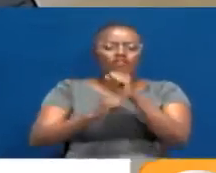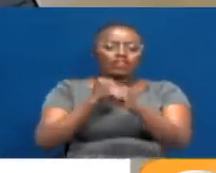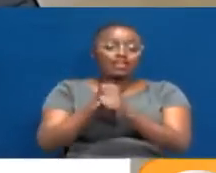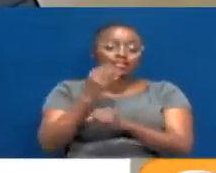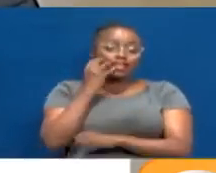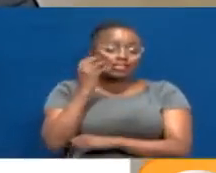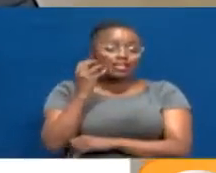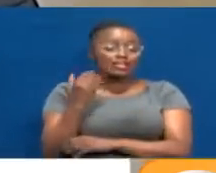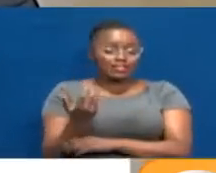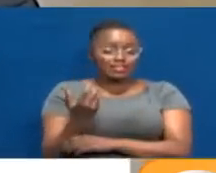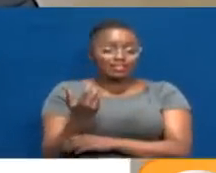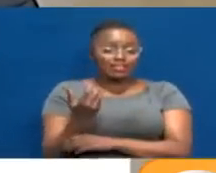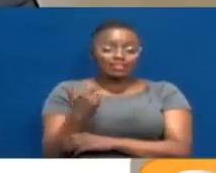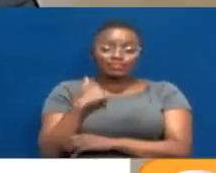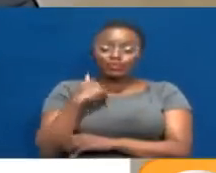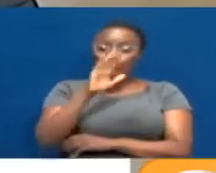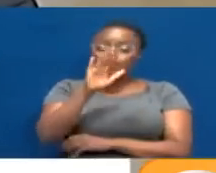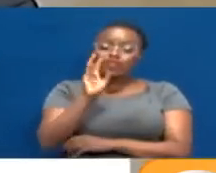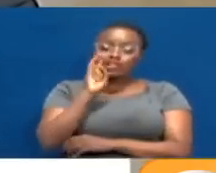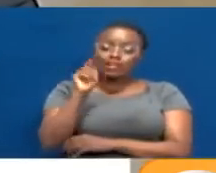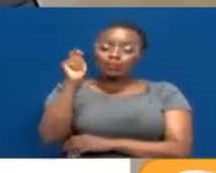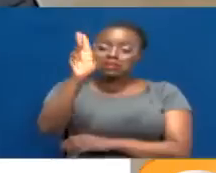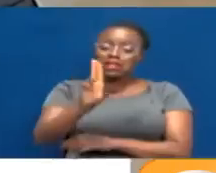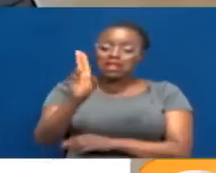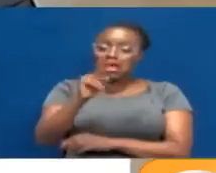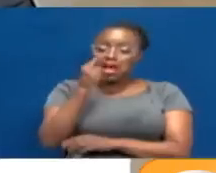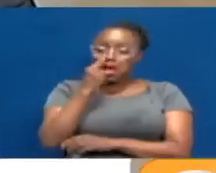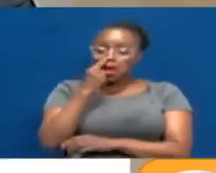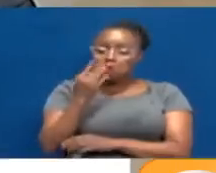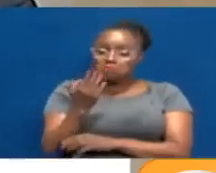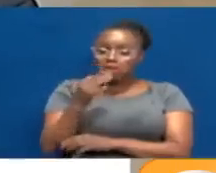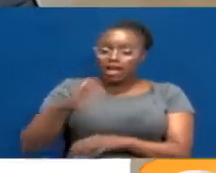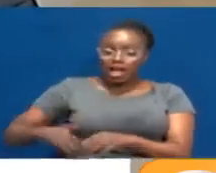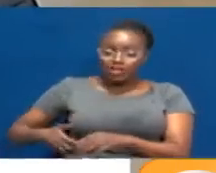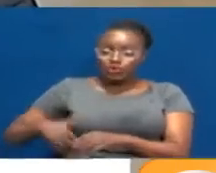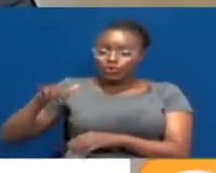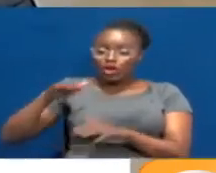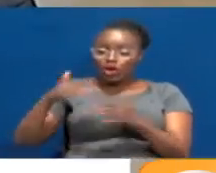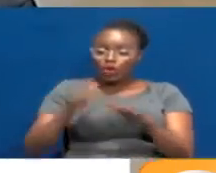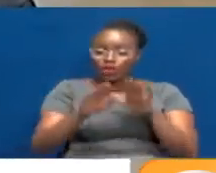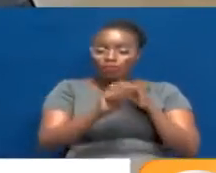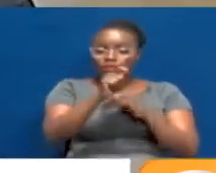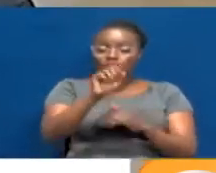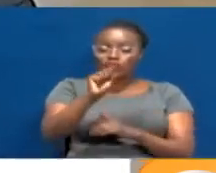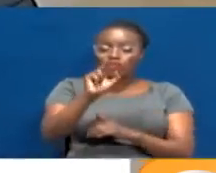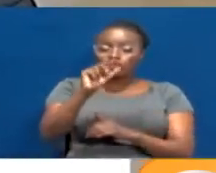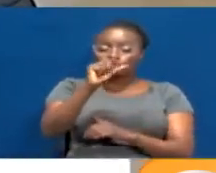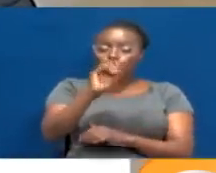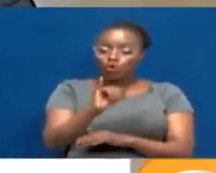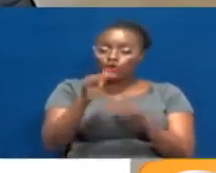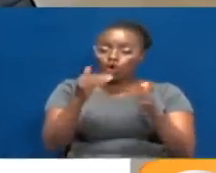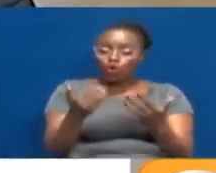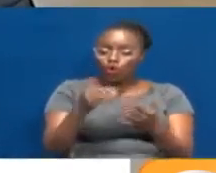Sadly, I've never seen President Uhuru Kenyatta's home in Ishaweri, or DP Ruto's home in Sugoi,